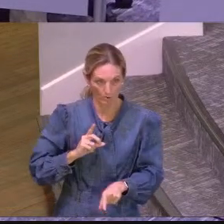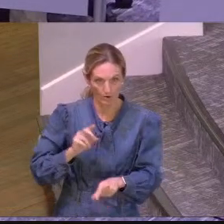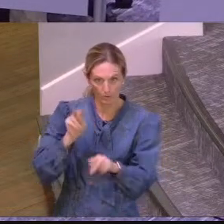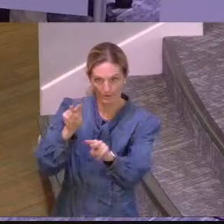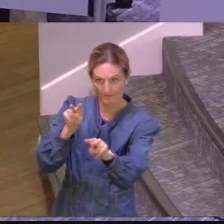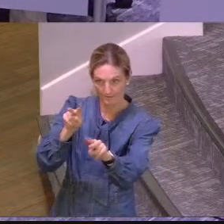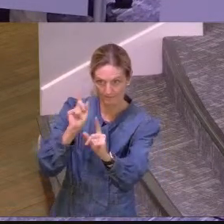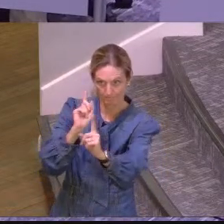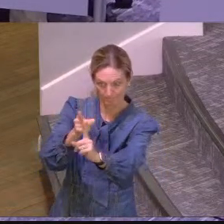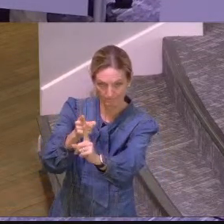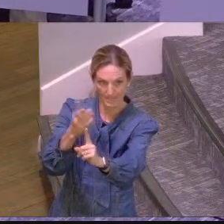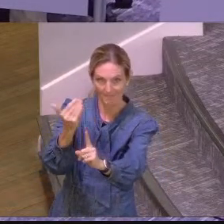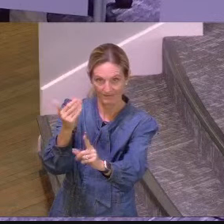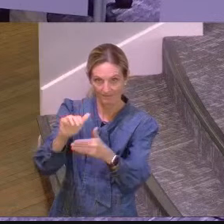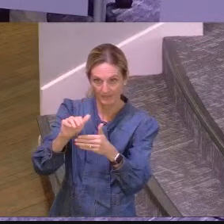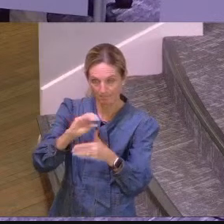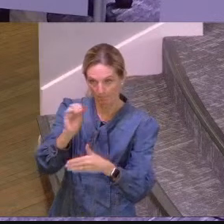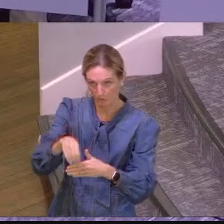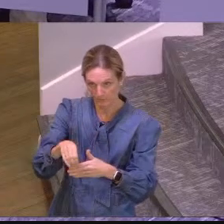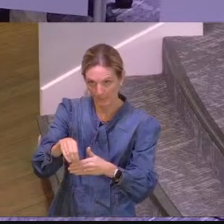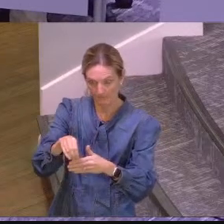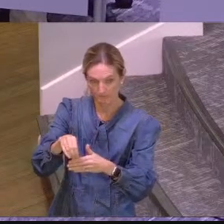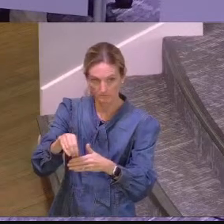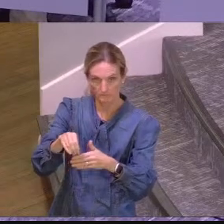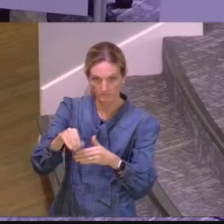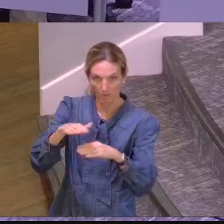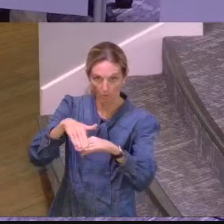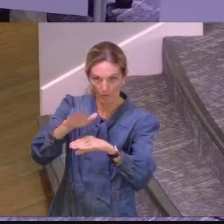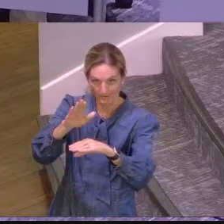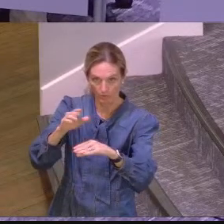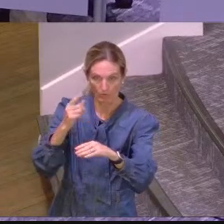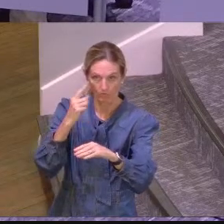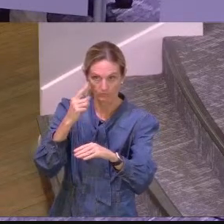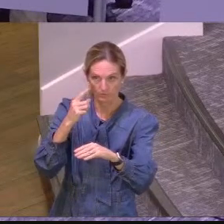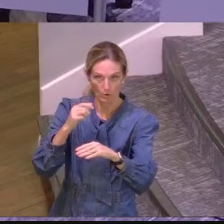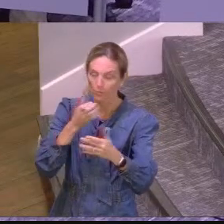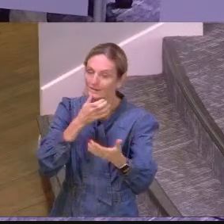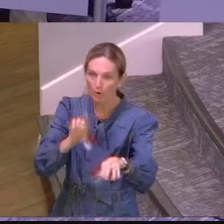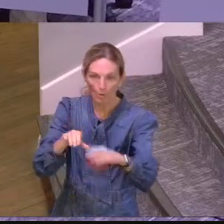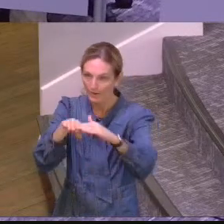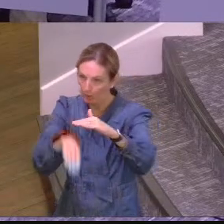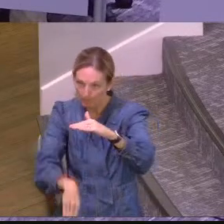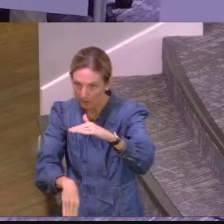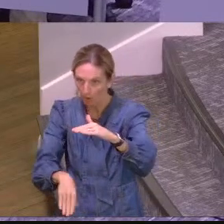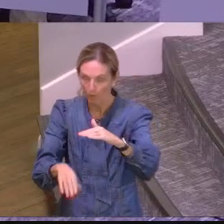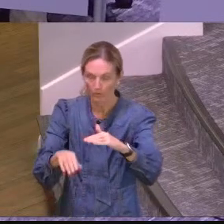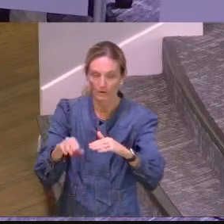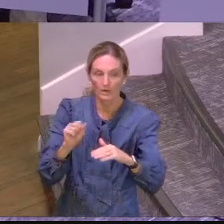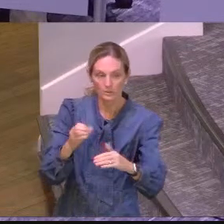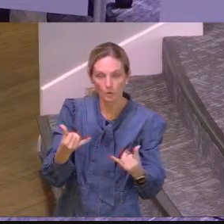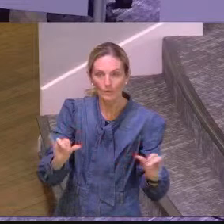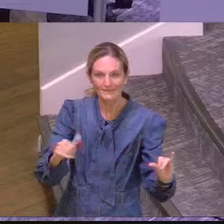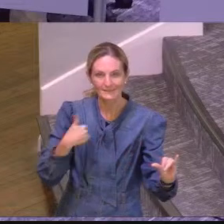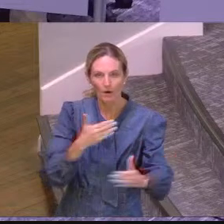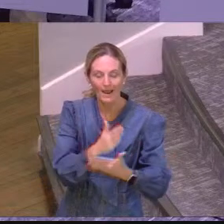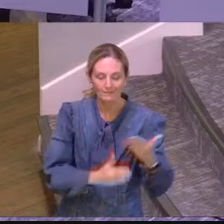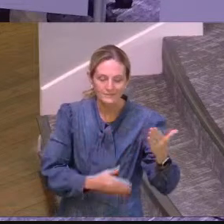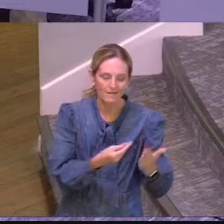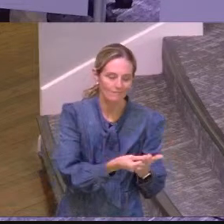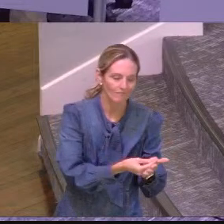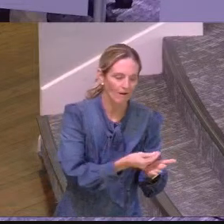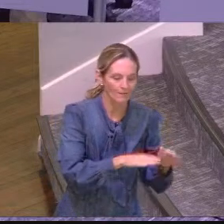threshold that we don't want to go below for the entire fiscal year, we still have some additional fund balance that we could